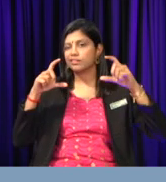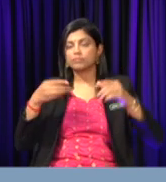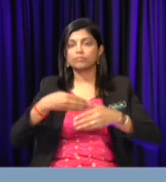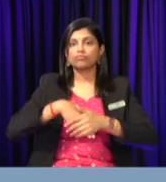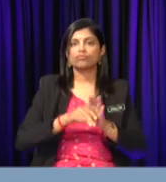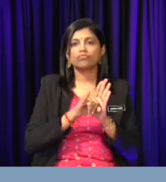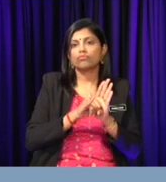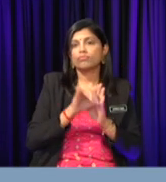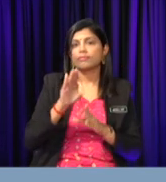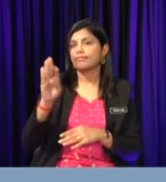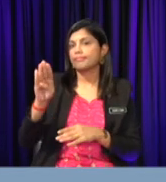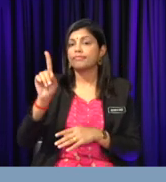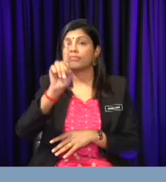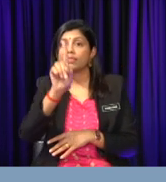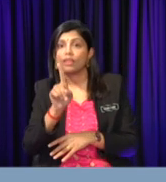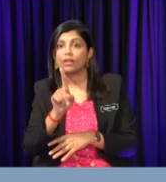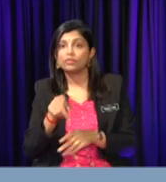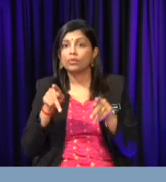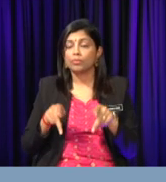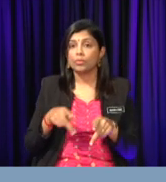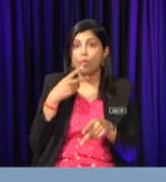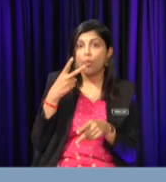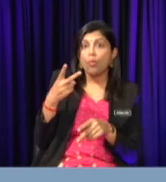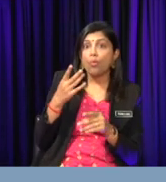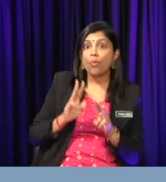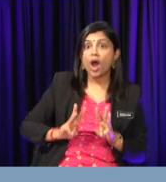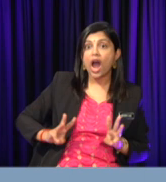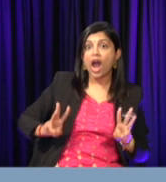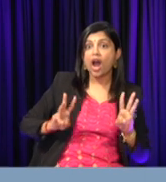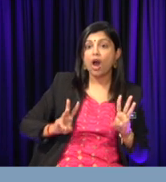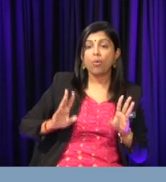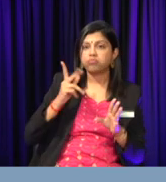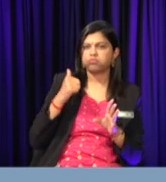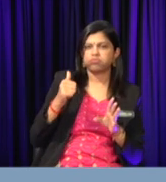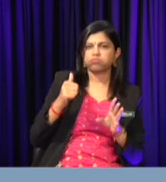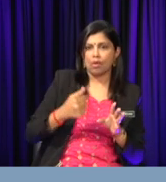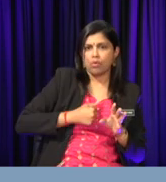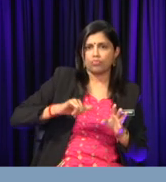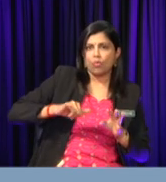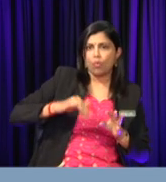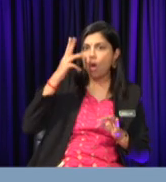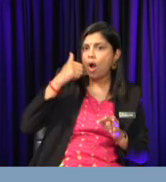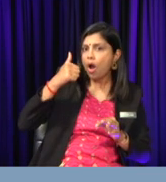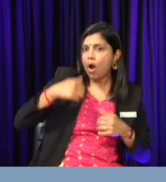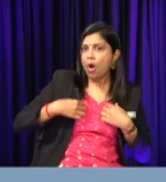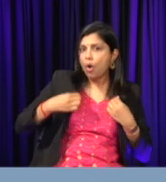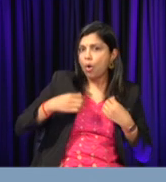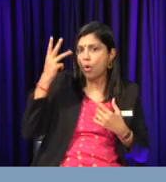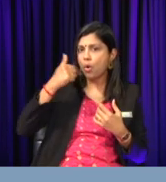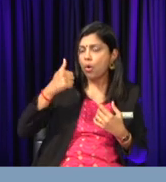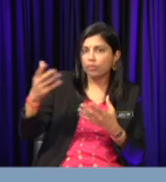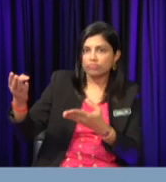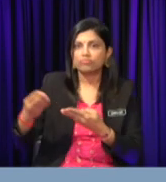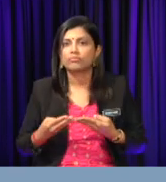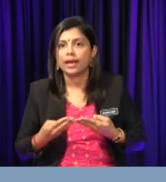People like us will be like, oh wow, she looks good on it. So I will look good on it too. You feel that. And sometimes